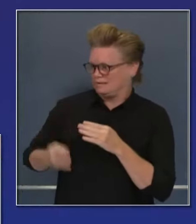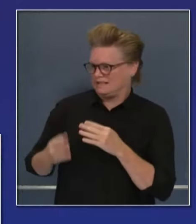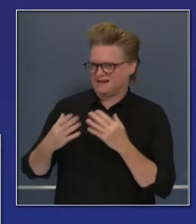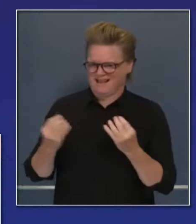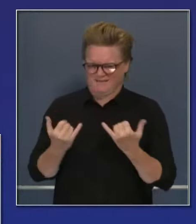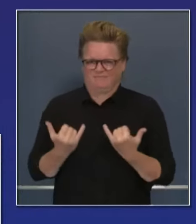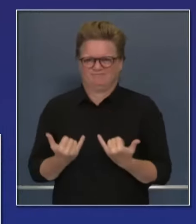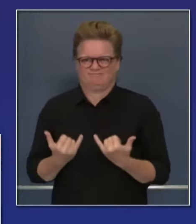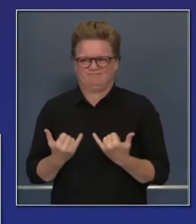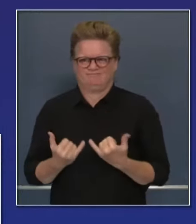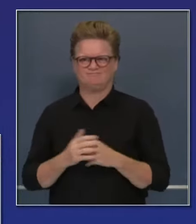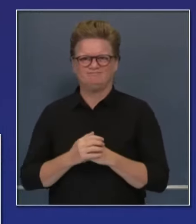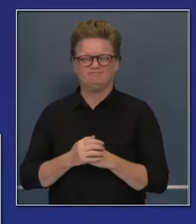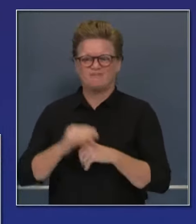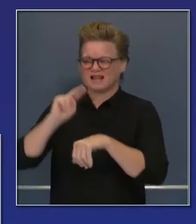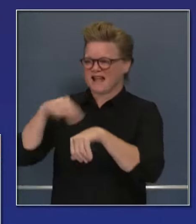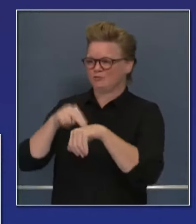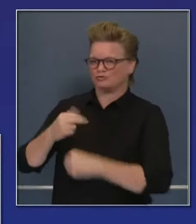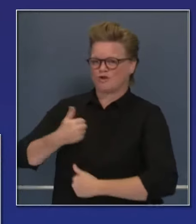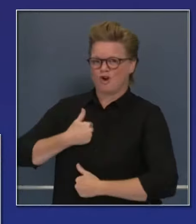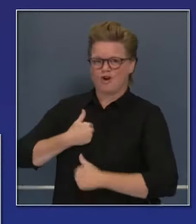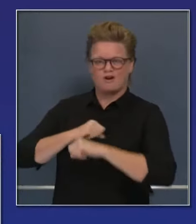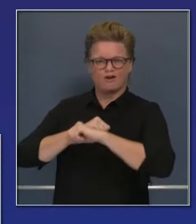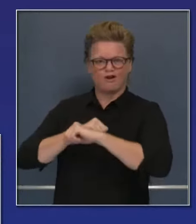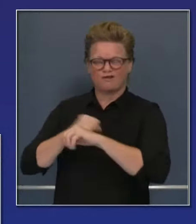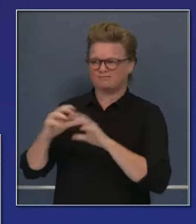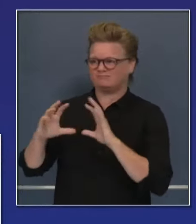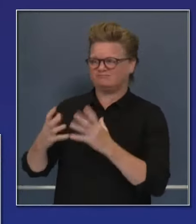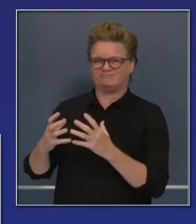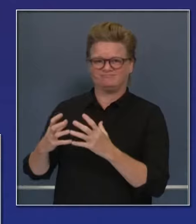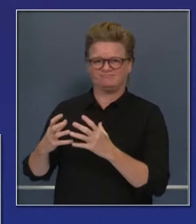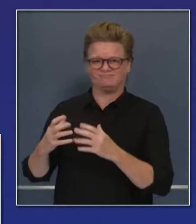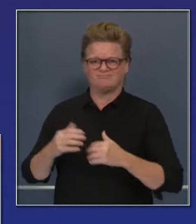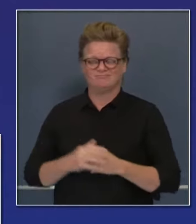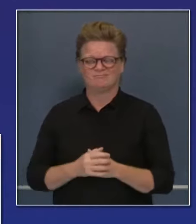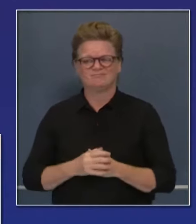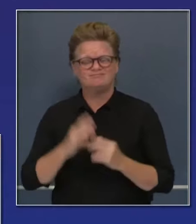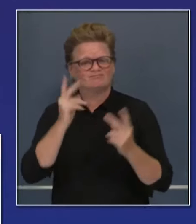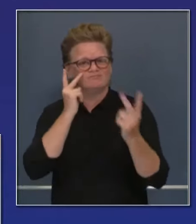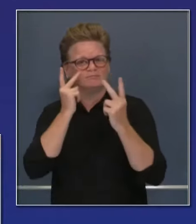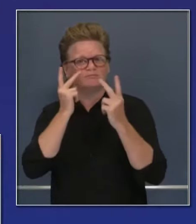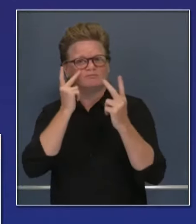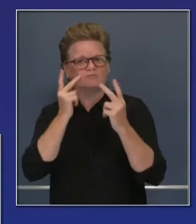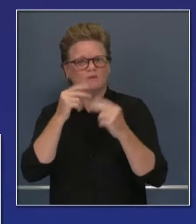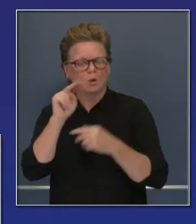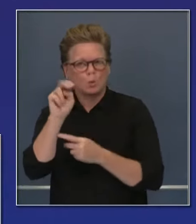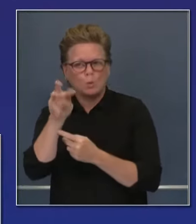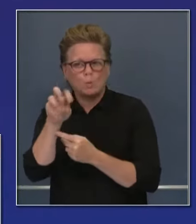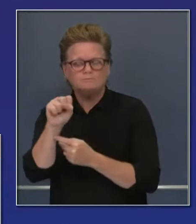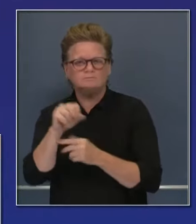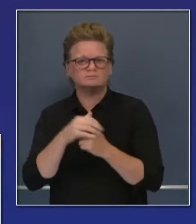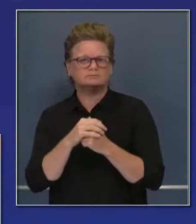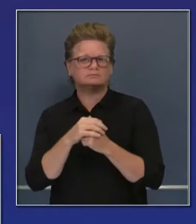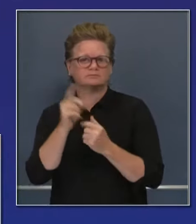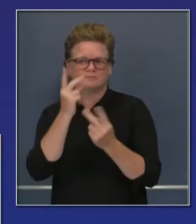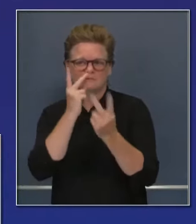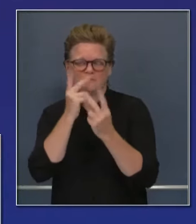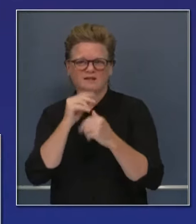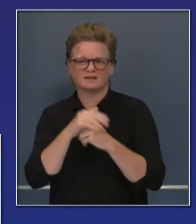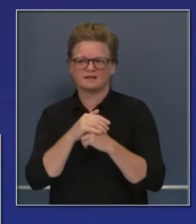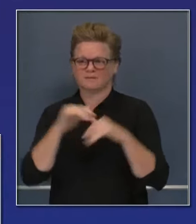exampled by those images you just saw and many other images that have been shared across this state and across this country. Across the state, though,